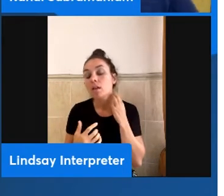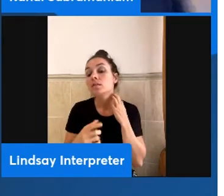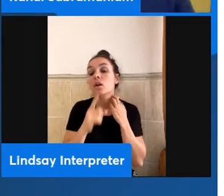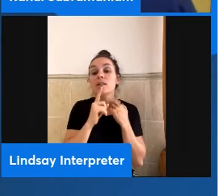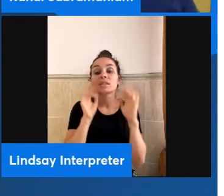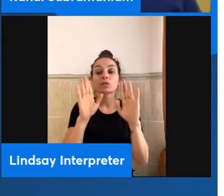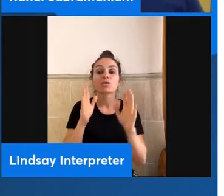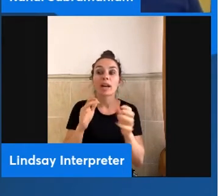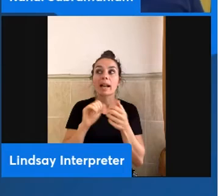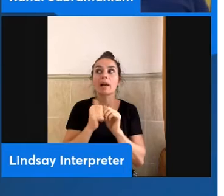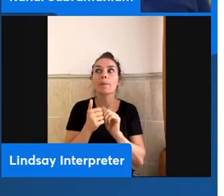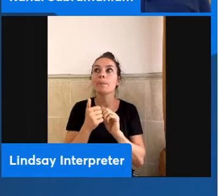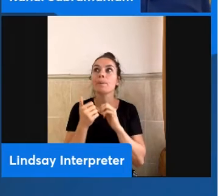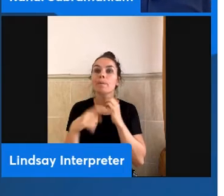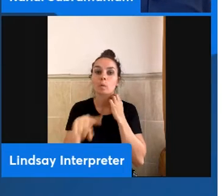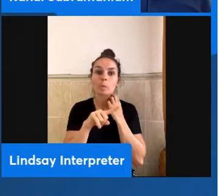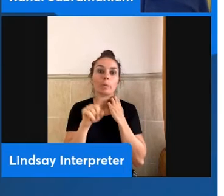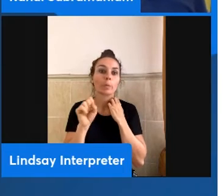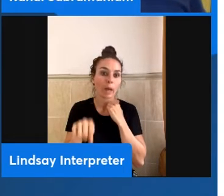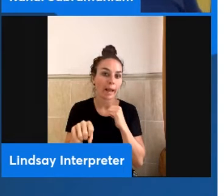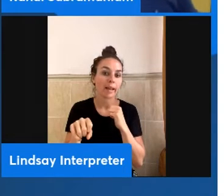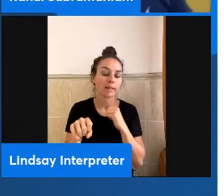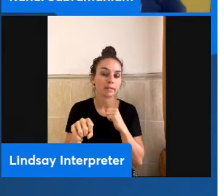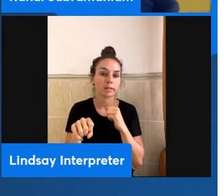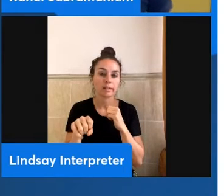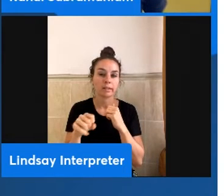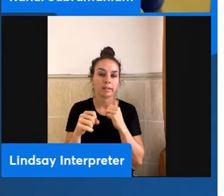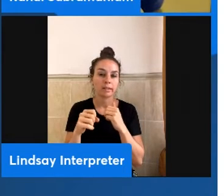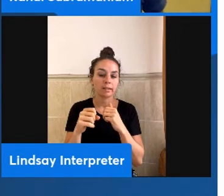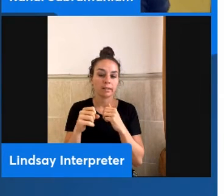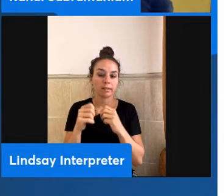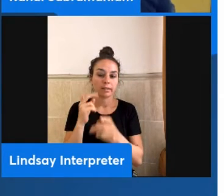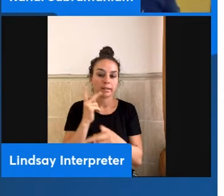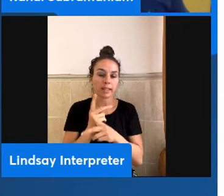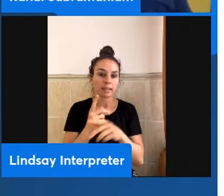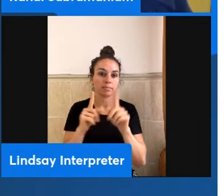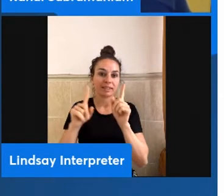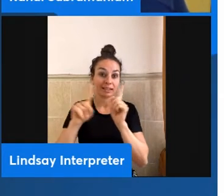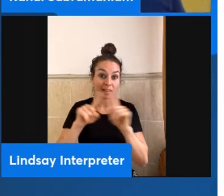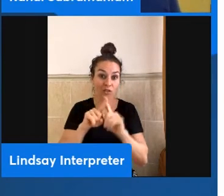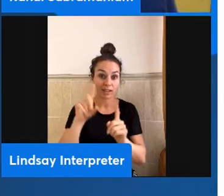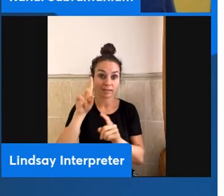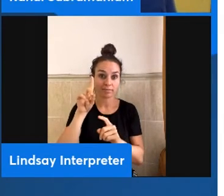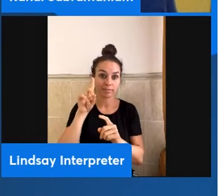to keep different data stores on the same page.